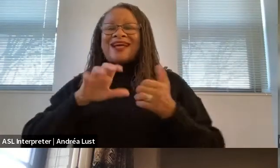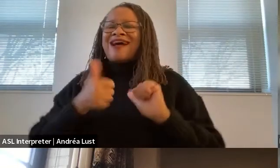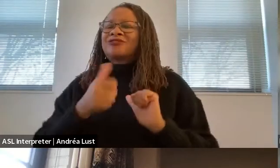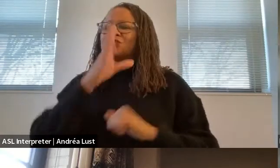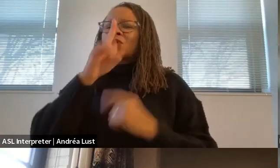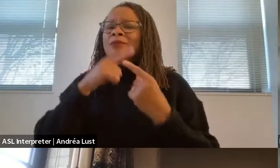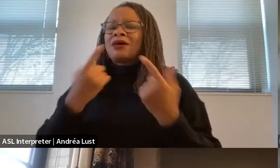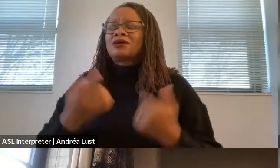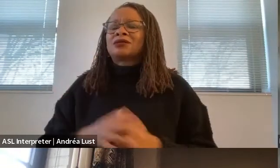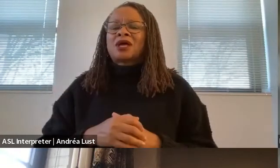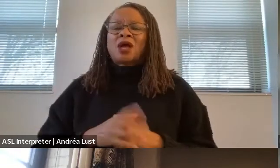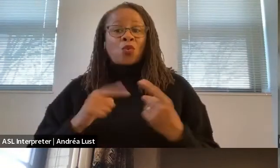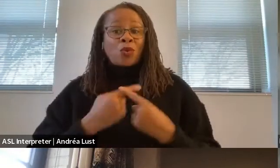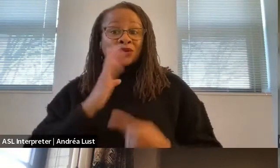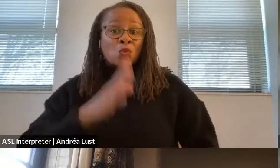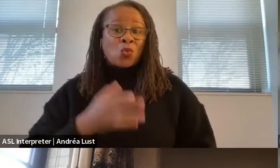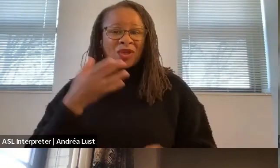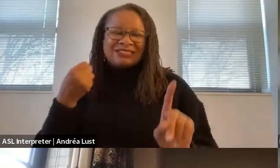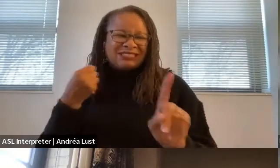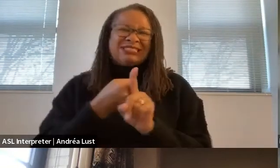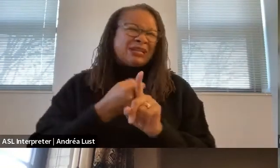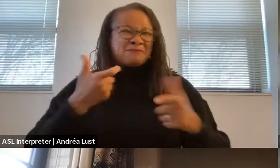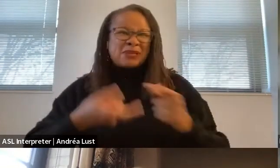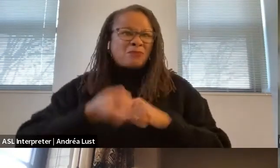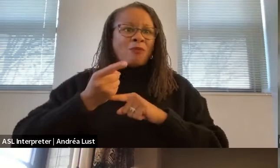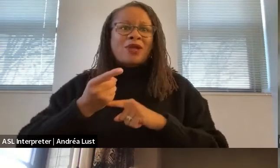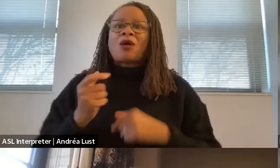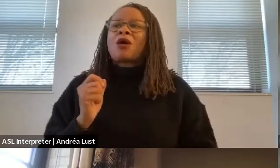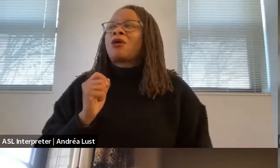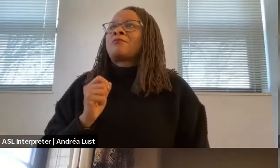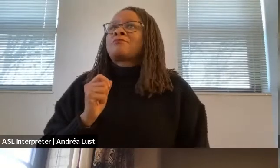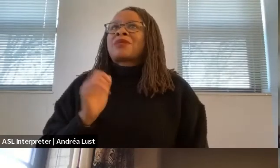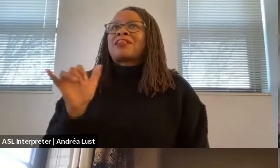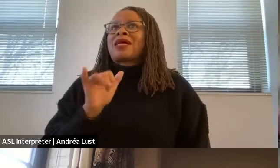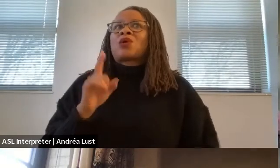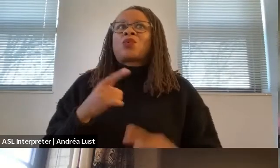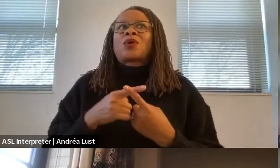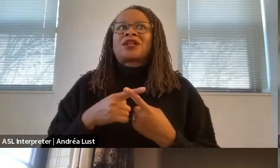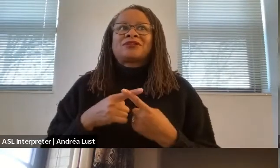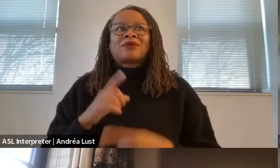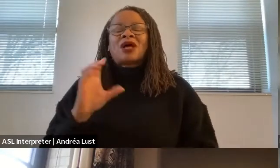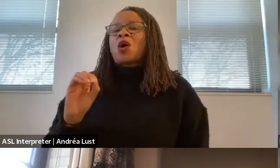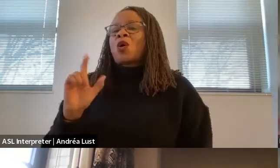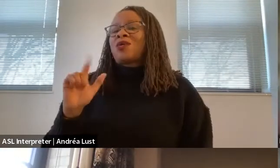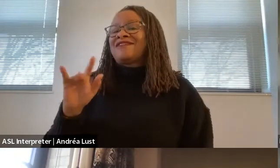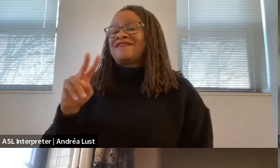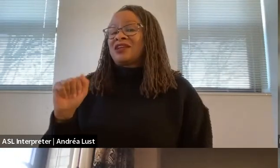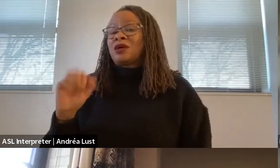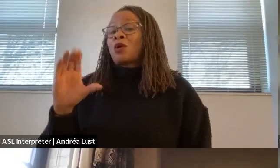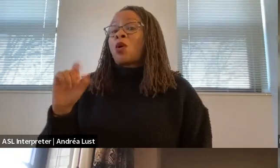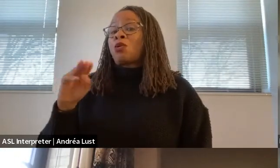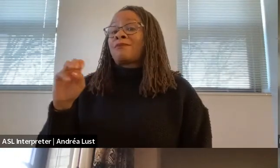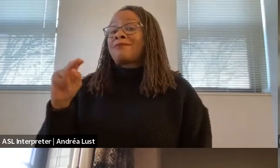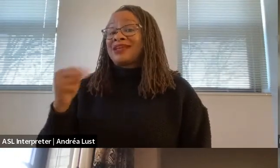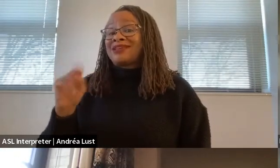about like when you're going to hit that big moment, like when the Olivia Colman character finally